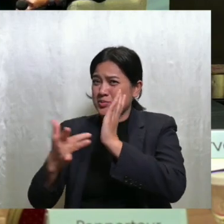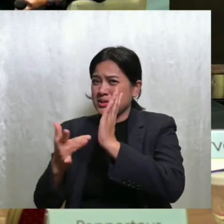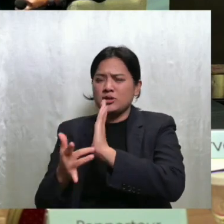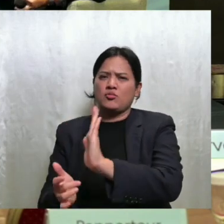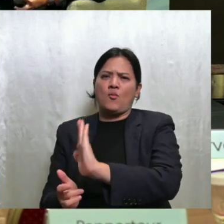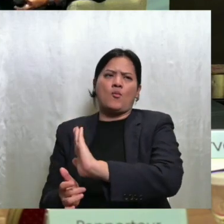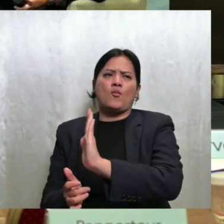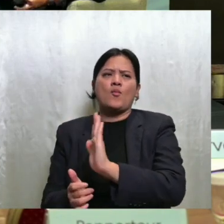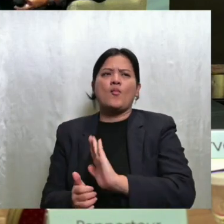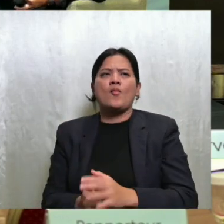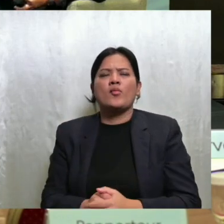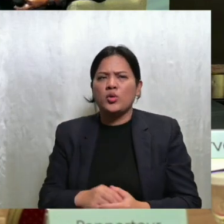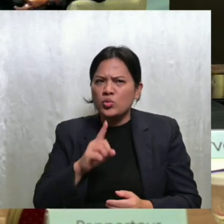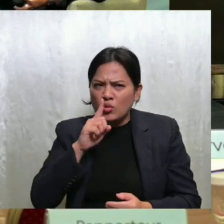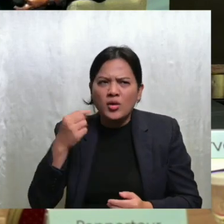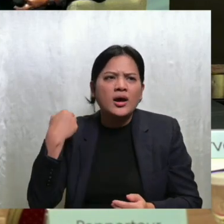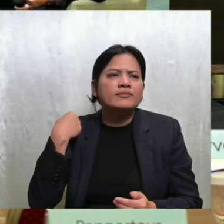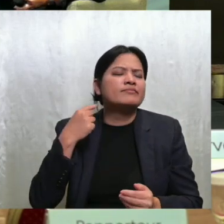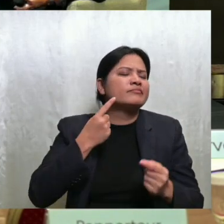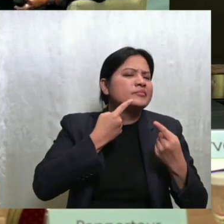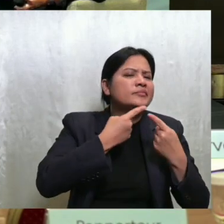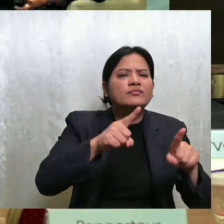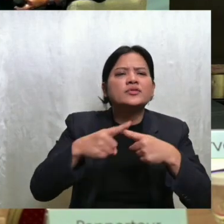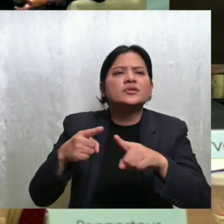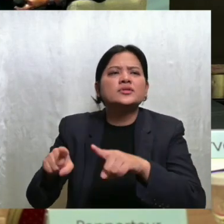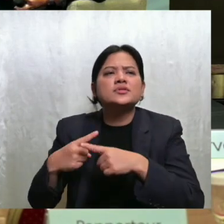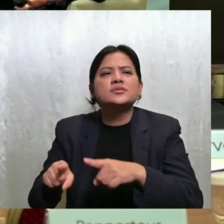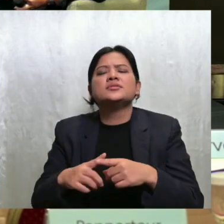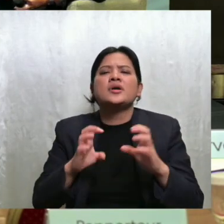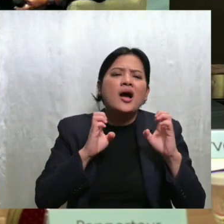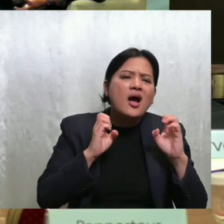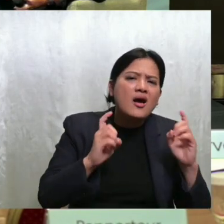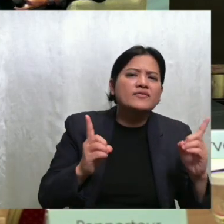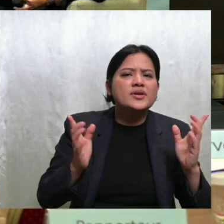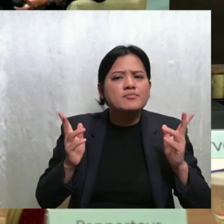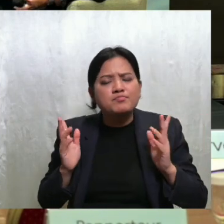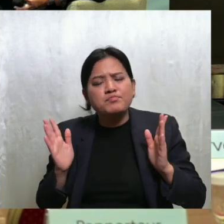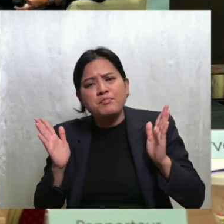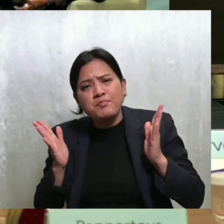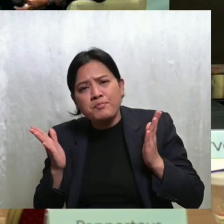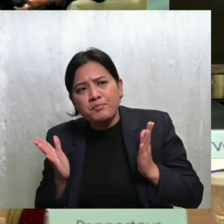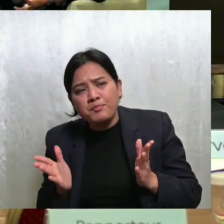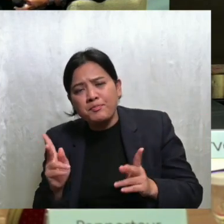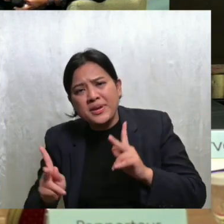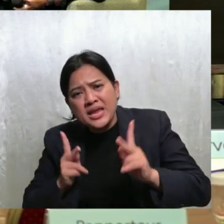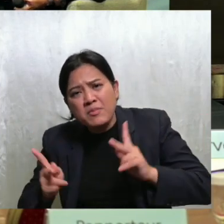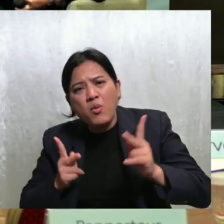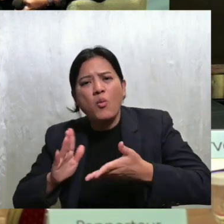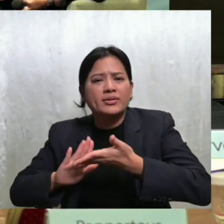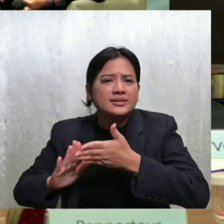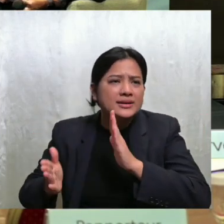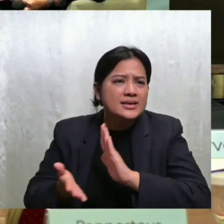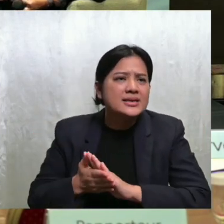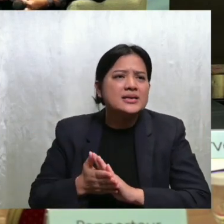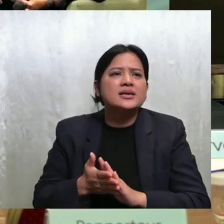an over-reliance on AI and the kind of hallucinations and limitations within AI. So I'll begin by asking you,